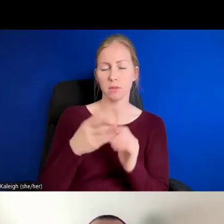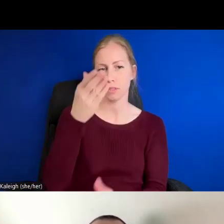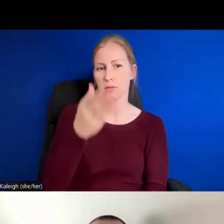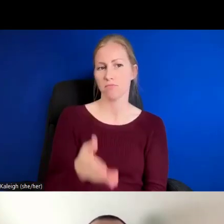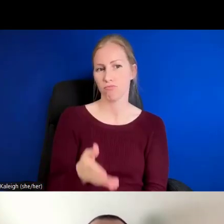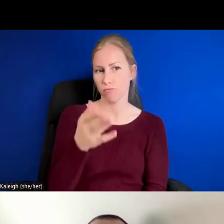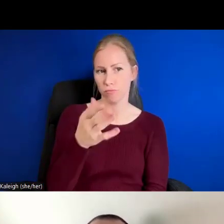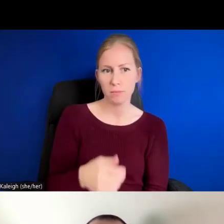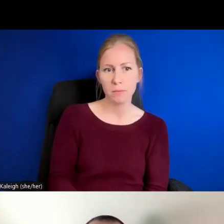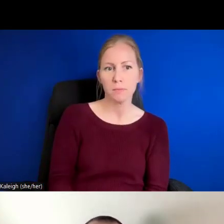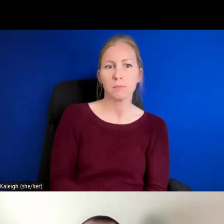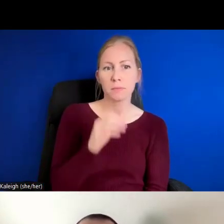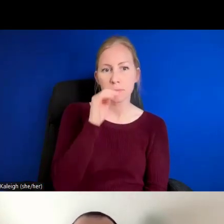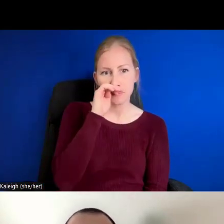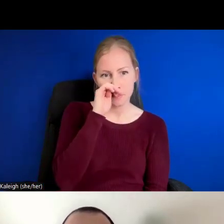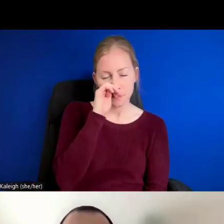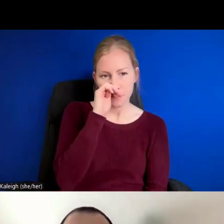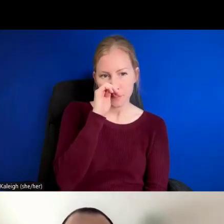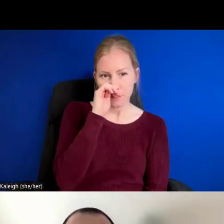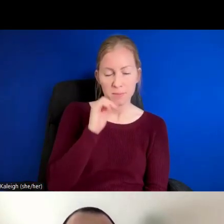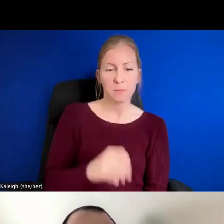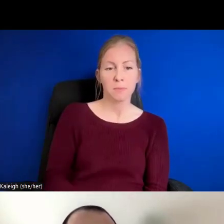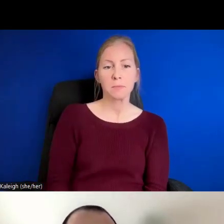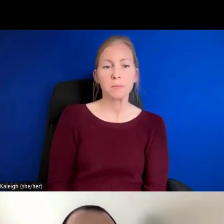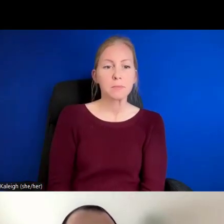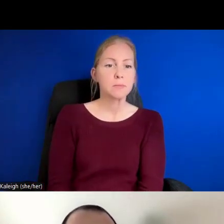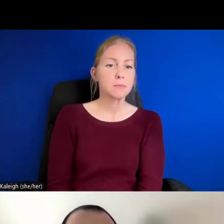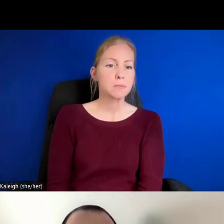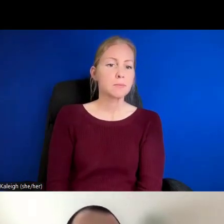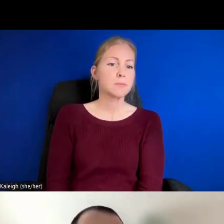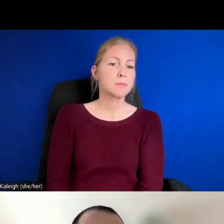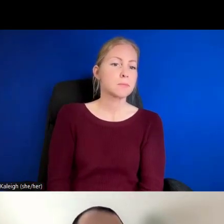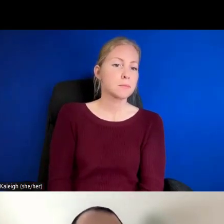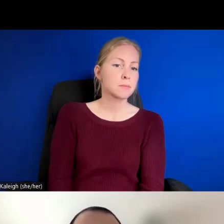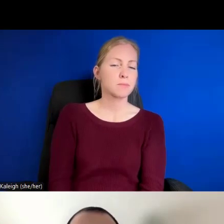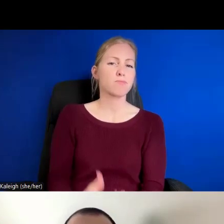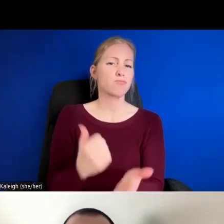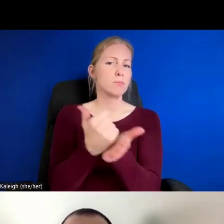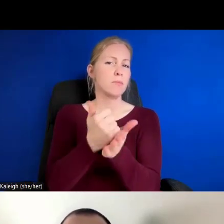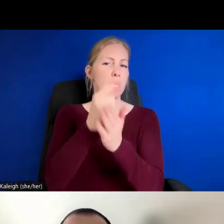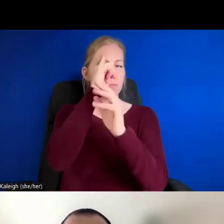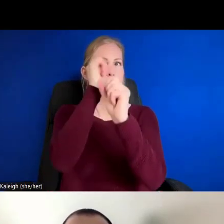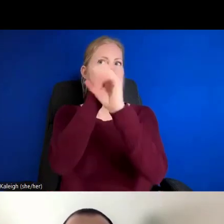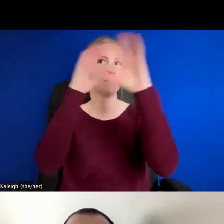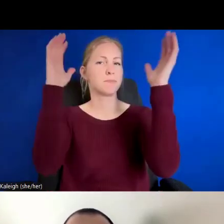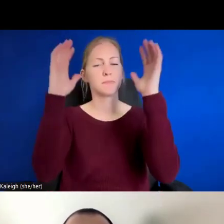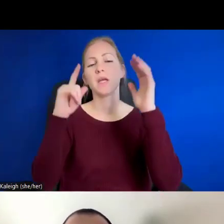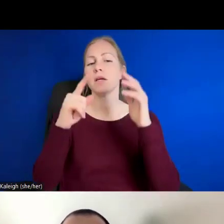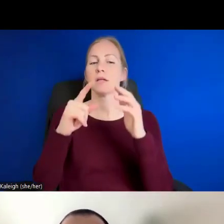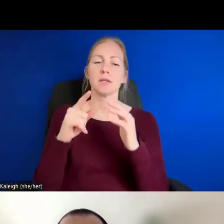in terms of what these can look like. So these are using pseudonyms